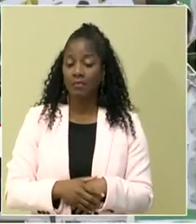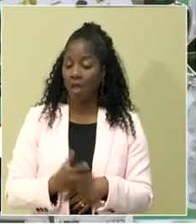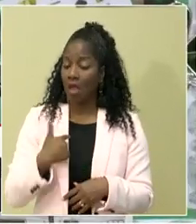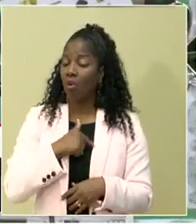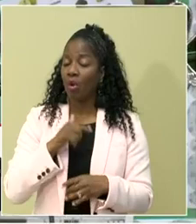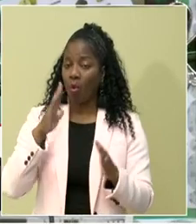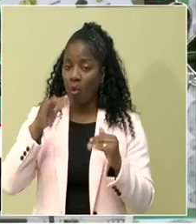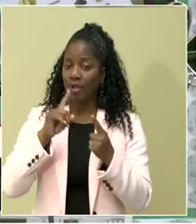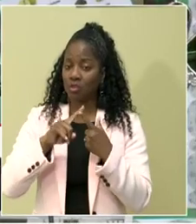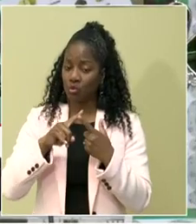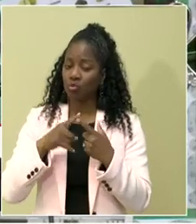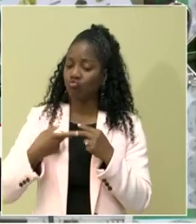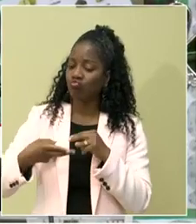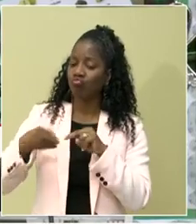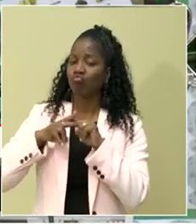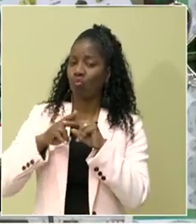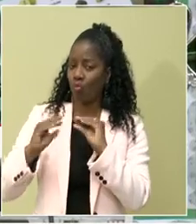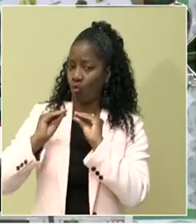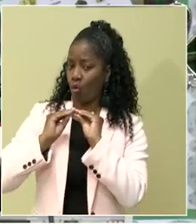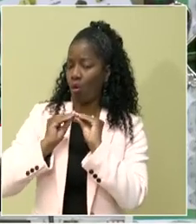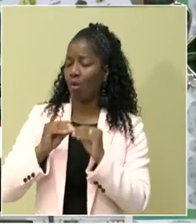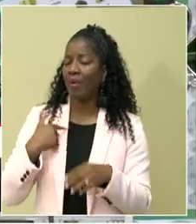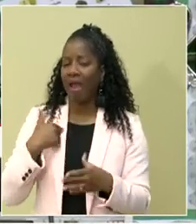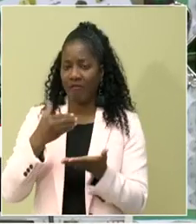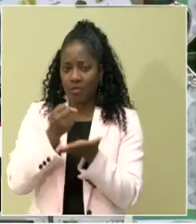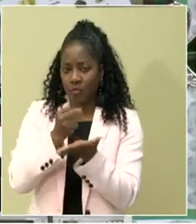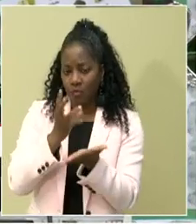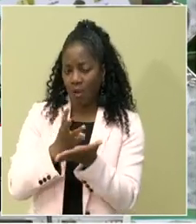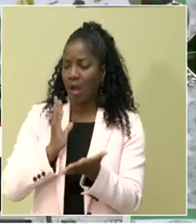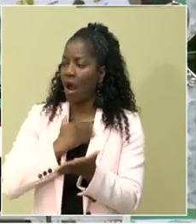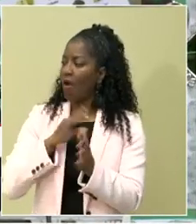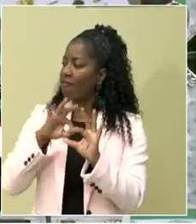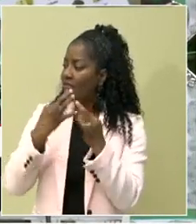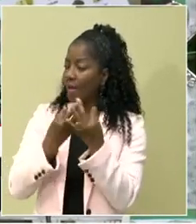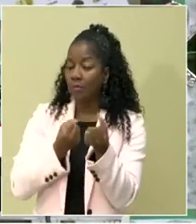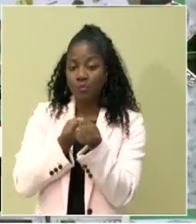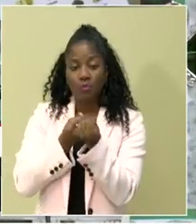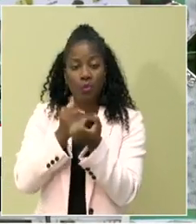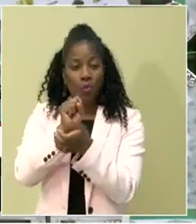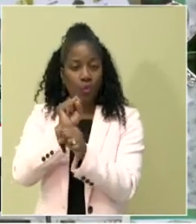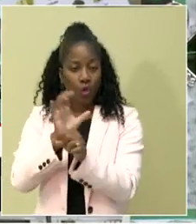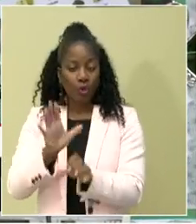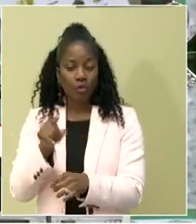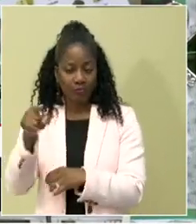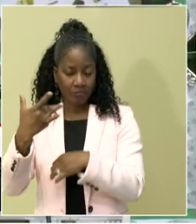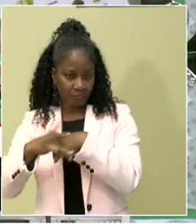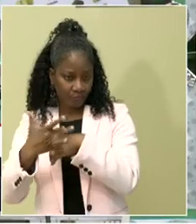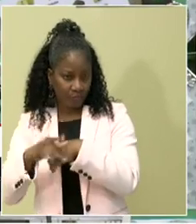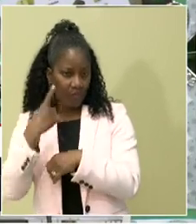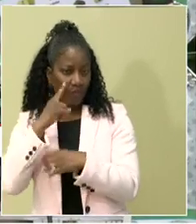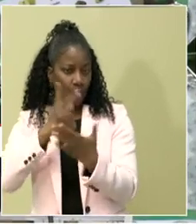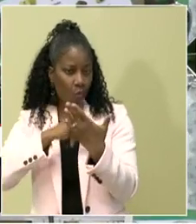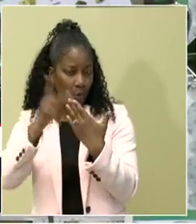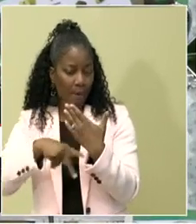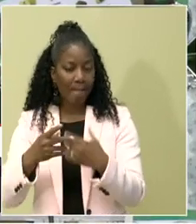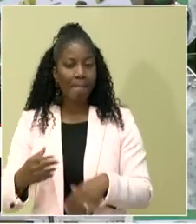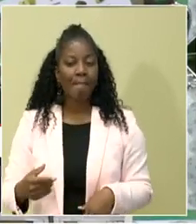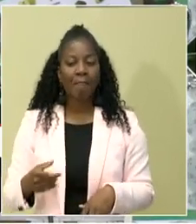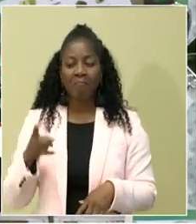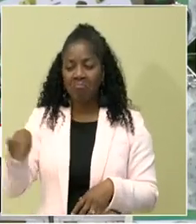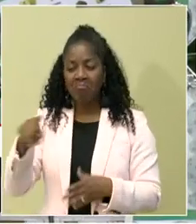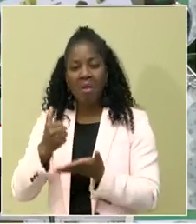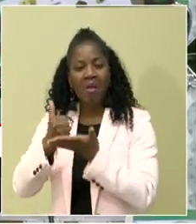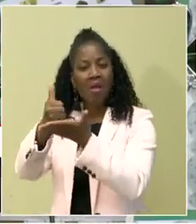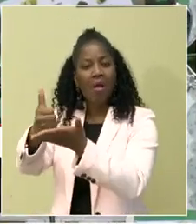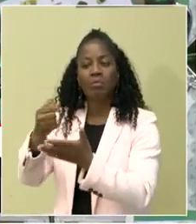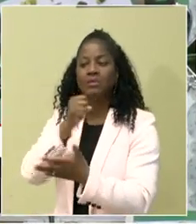able to expand. We do have a social worker, a family support worker, who's available for the program to help seniors who are interested